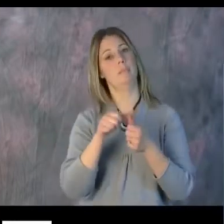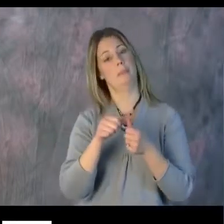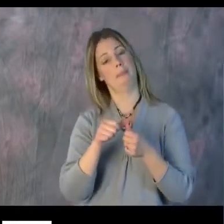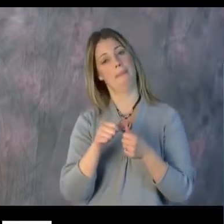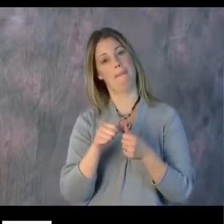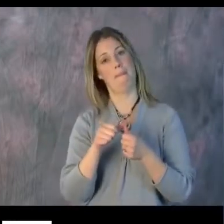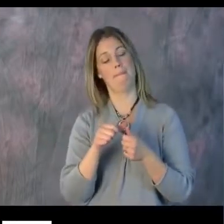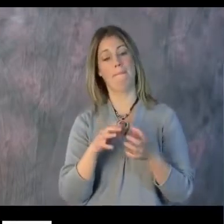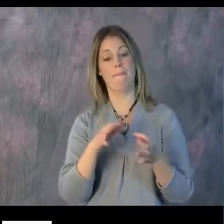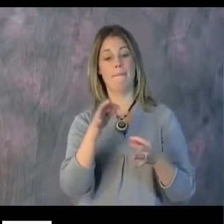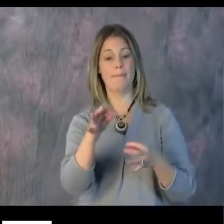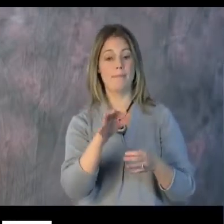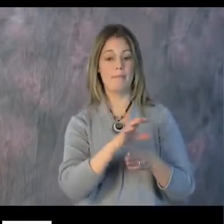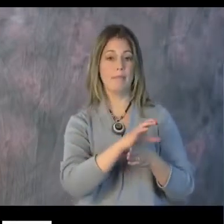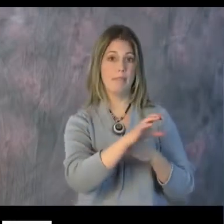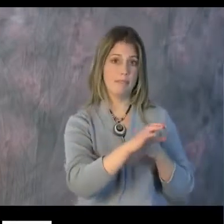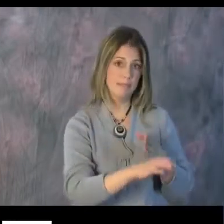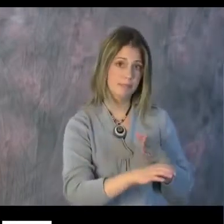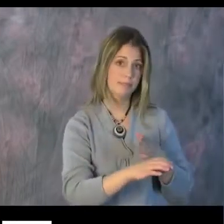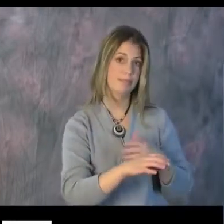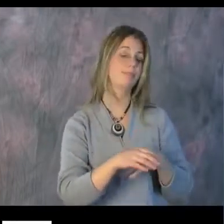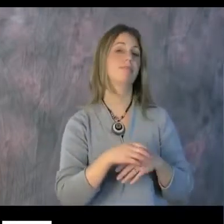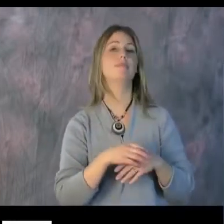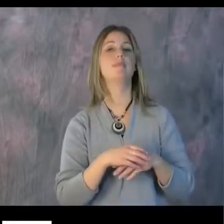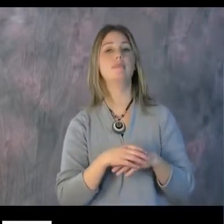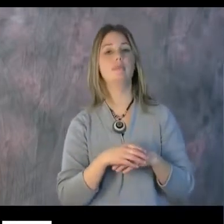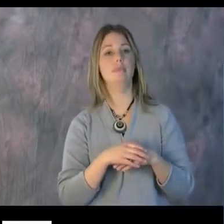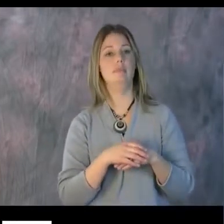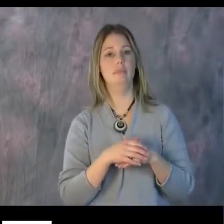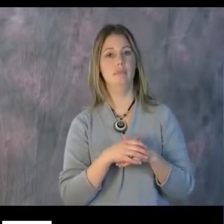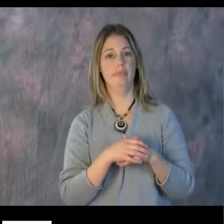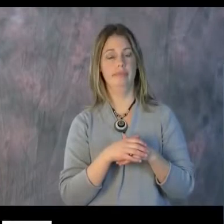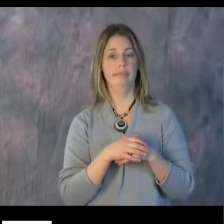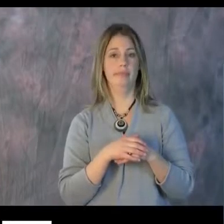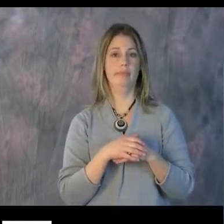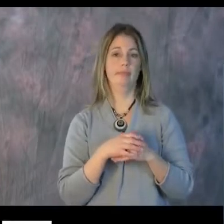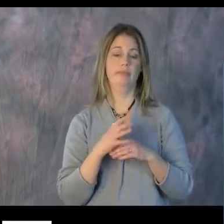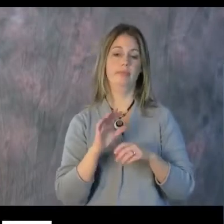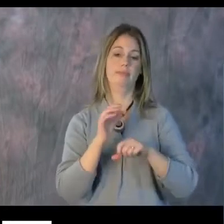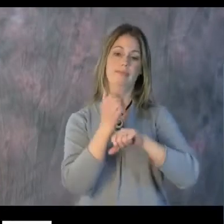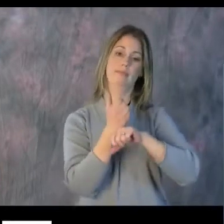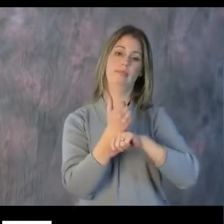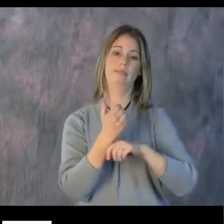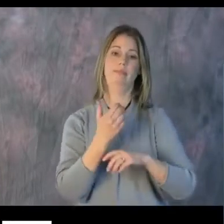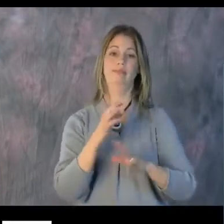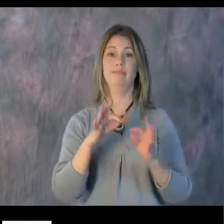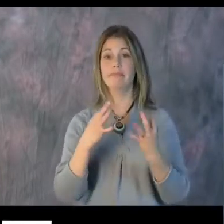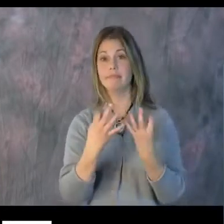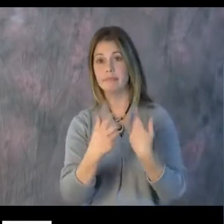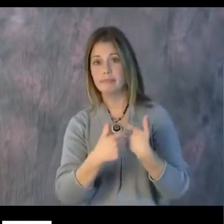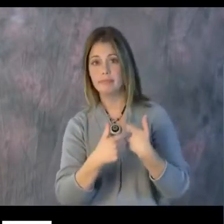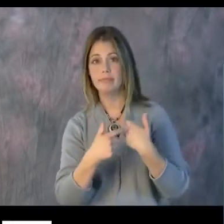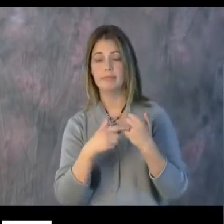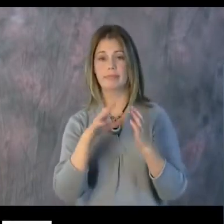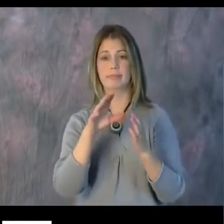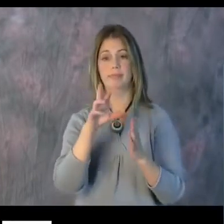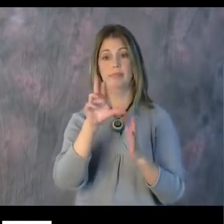And we've given you tips that when the behavior is difficult, you set up those consequences.